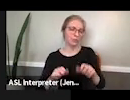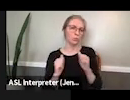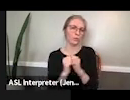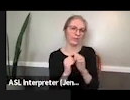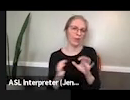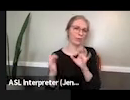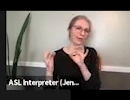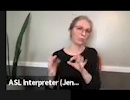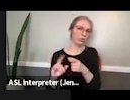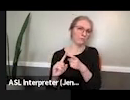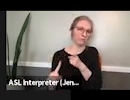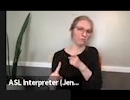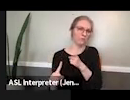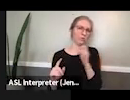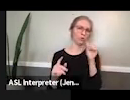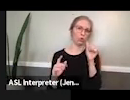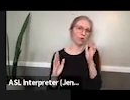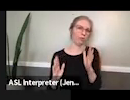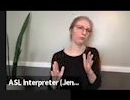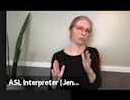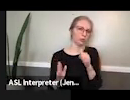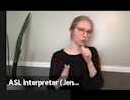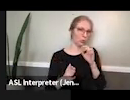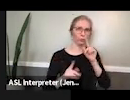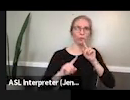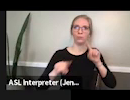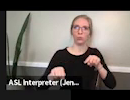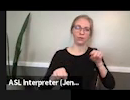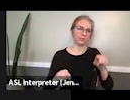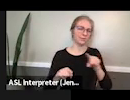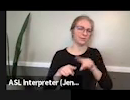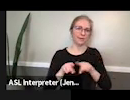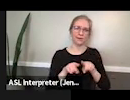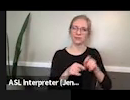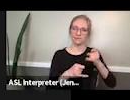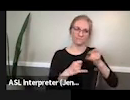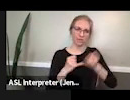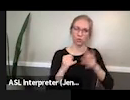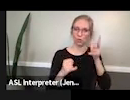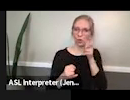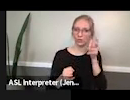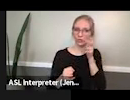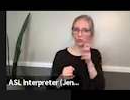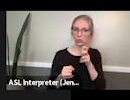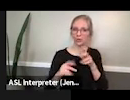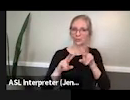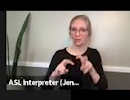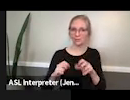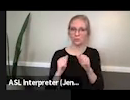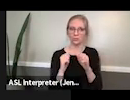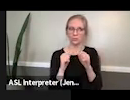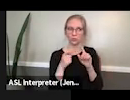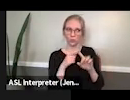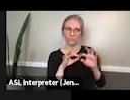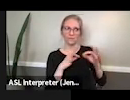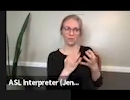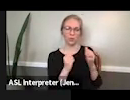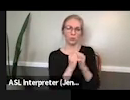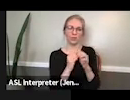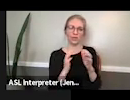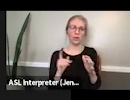of an audiologist, and you don't report this as a final auditory assessment to a family without input from a teacher of the deaf